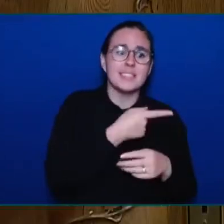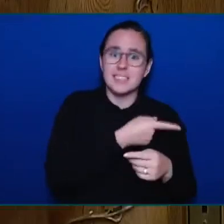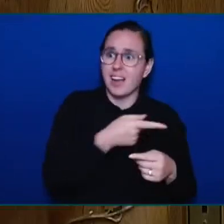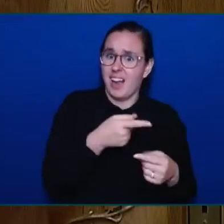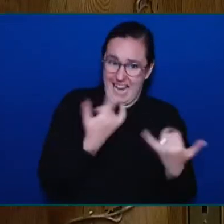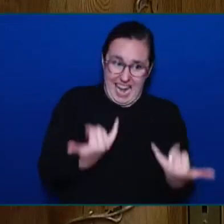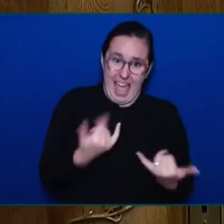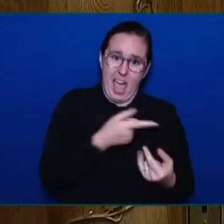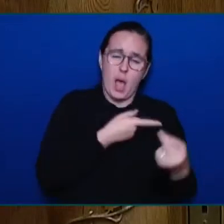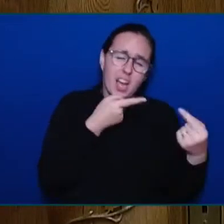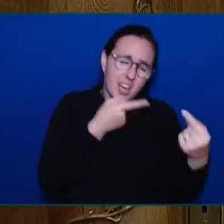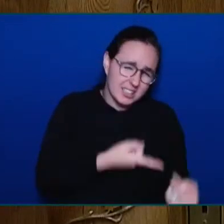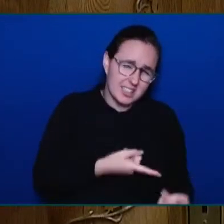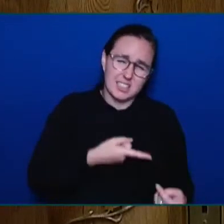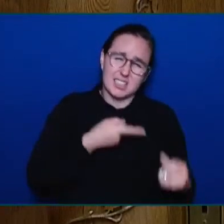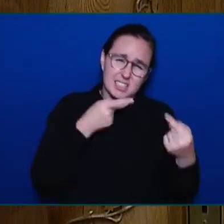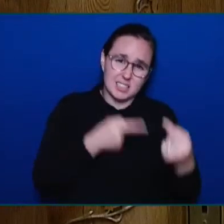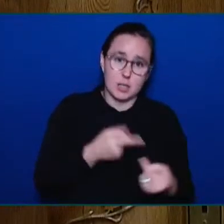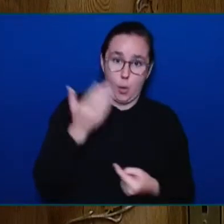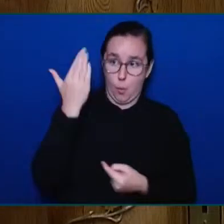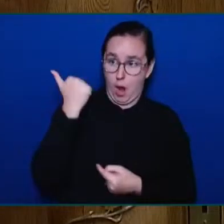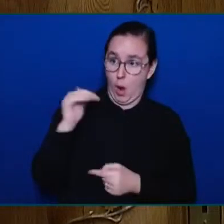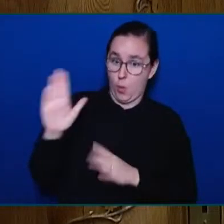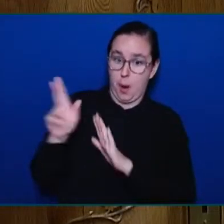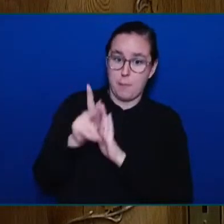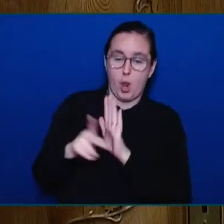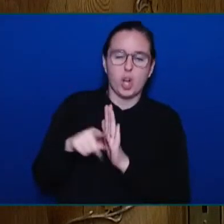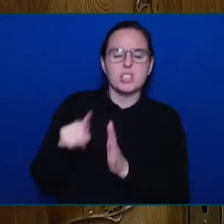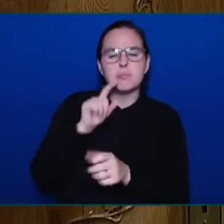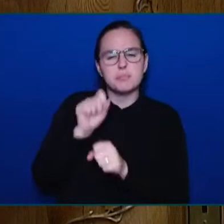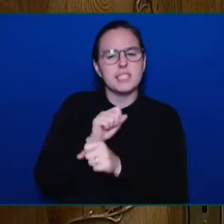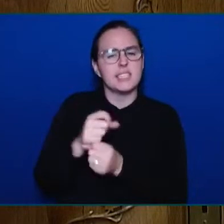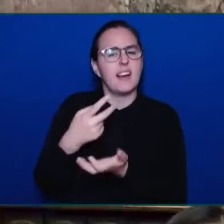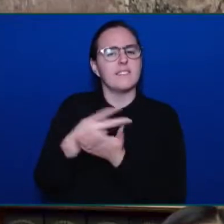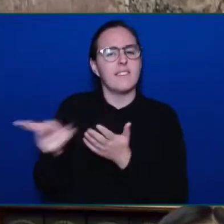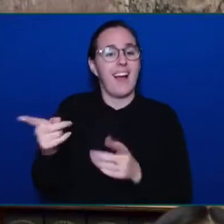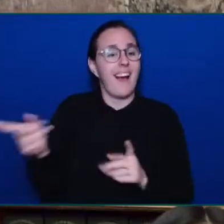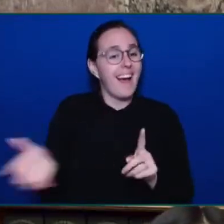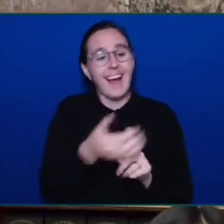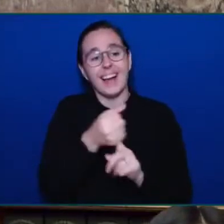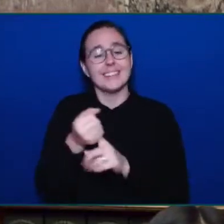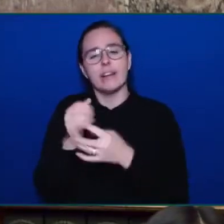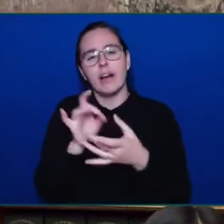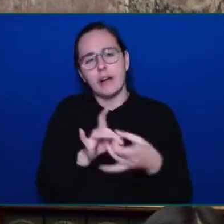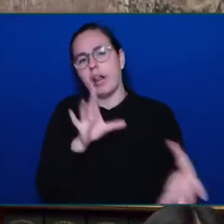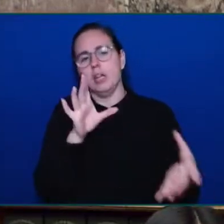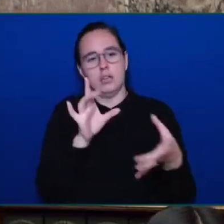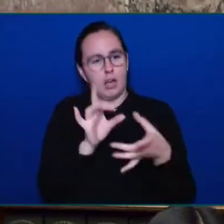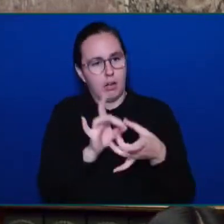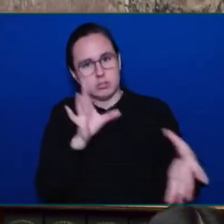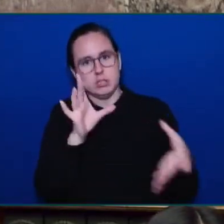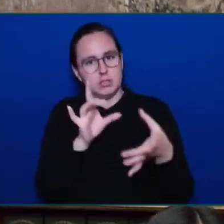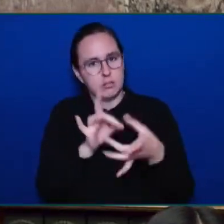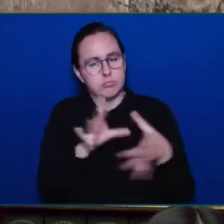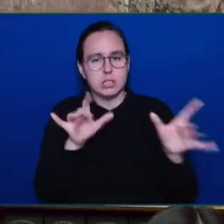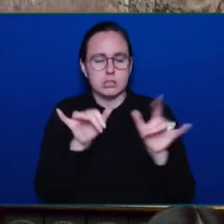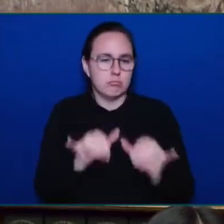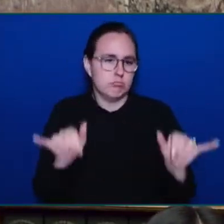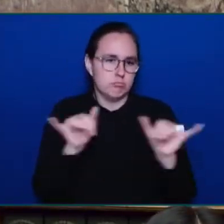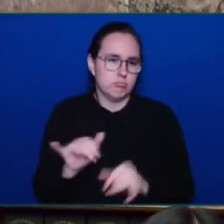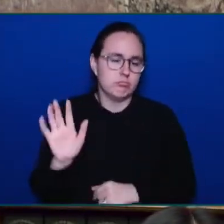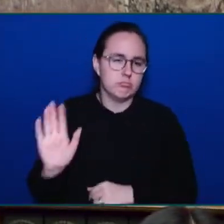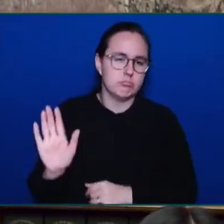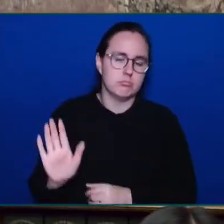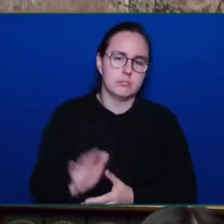Minister of Public Safety and Solicitor General. Thank you, Honourable Speaker, and I appreciate the question from the member. And all of us share the